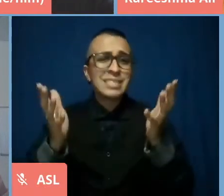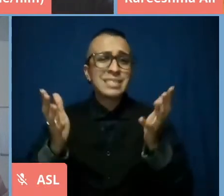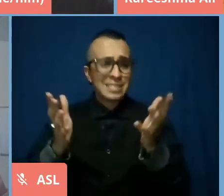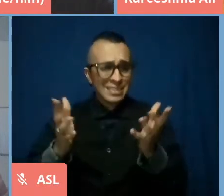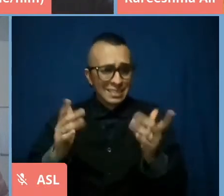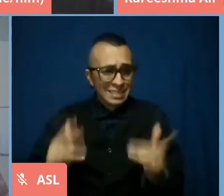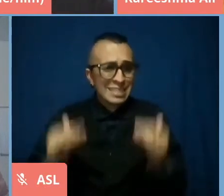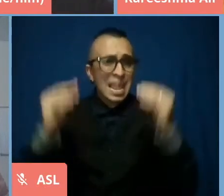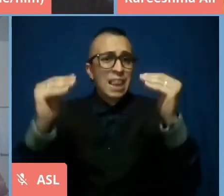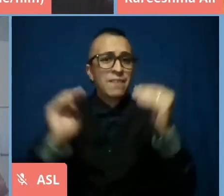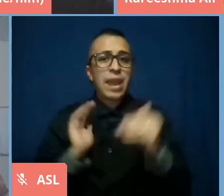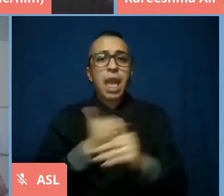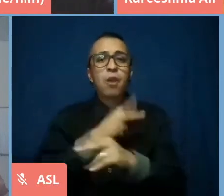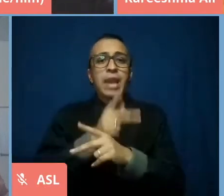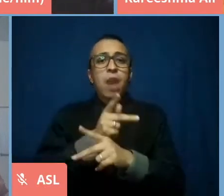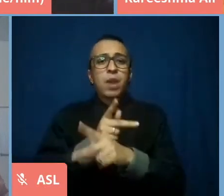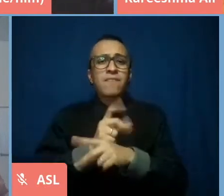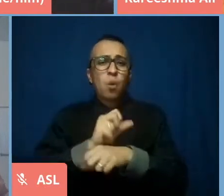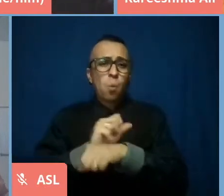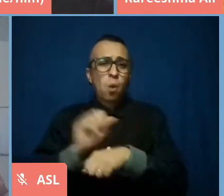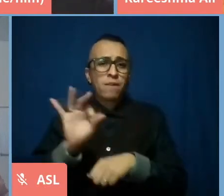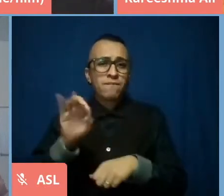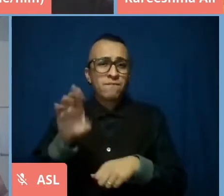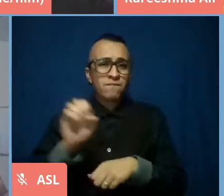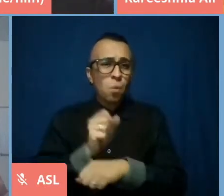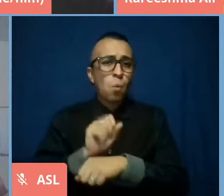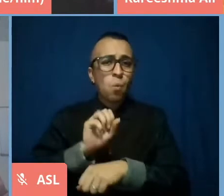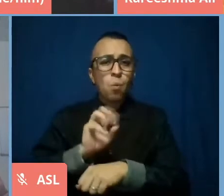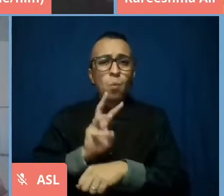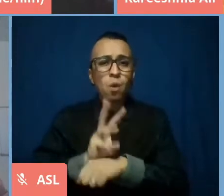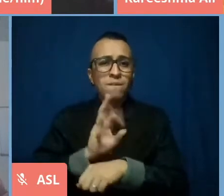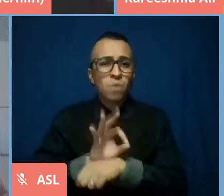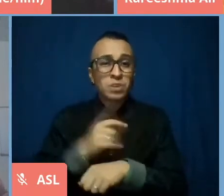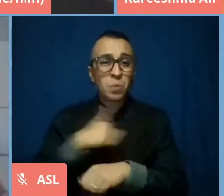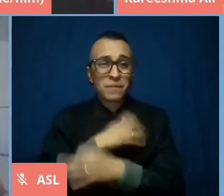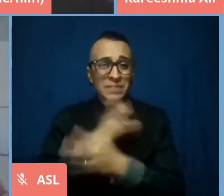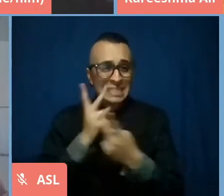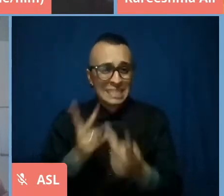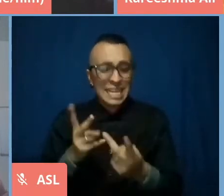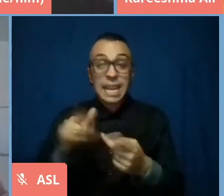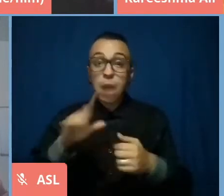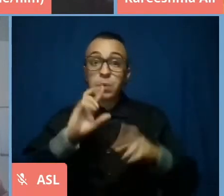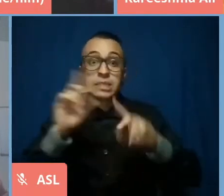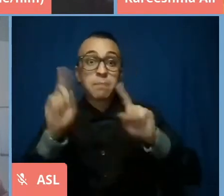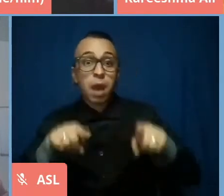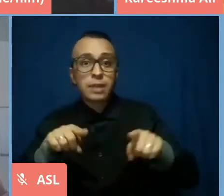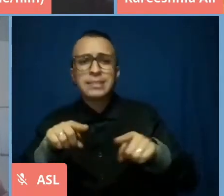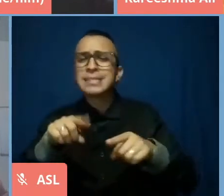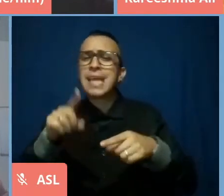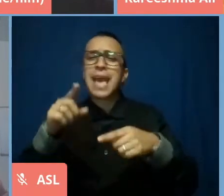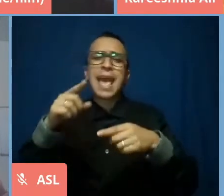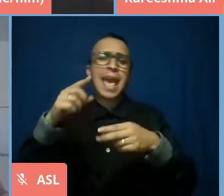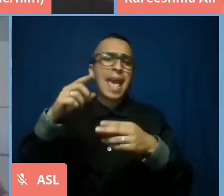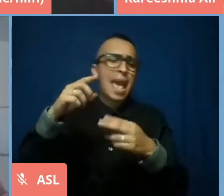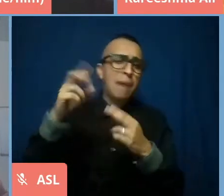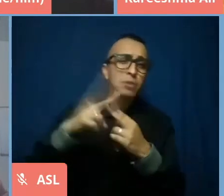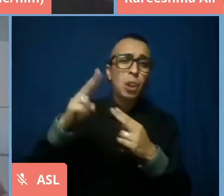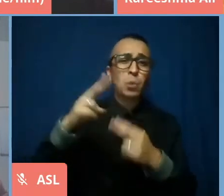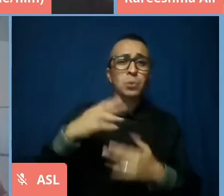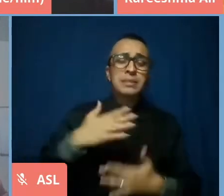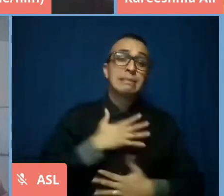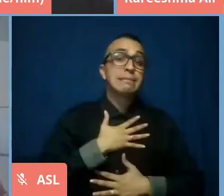workforce. We've seen caregivers and the response, the absolute